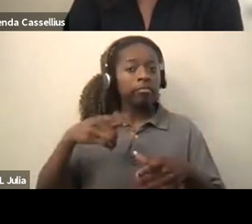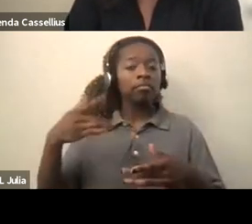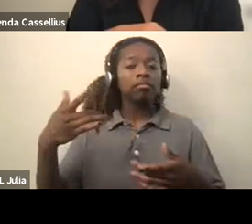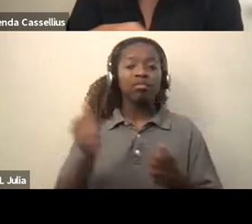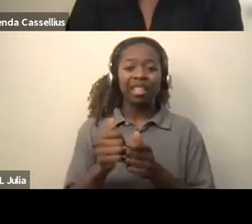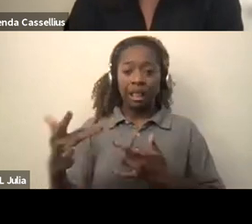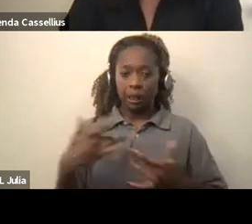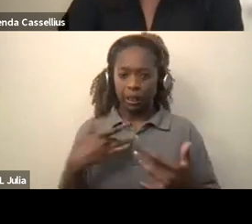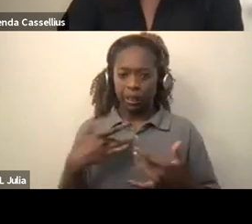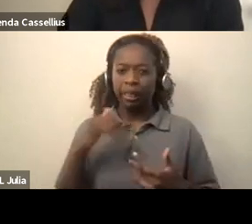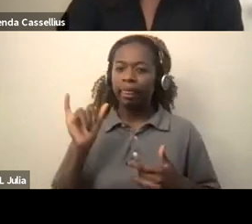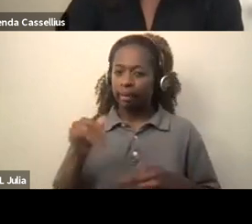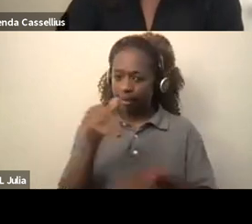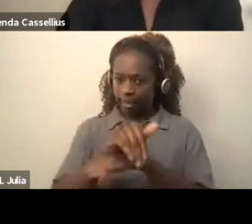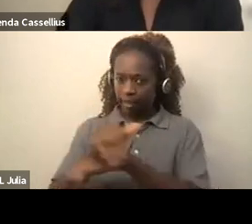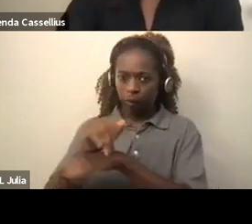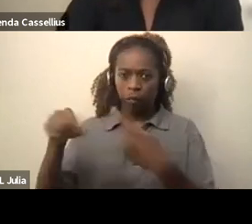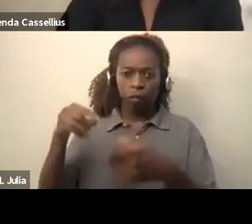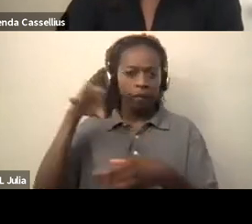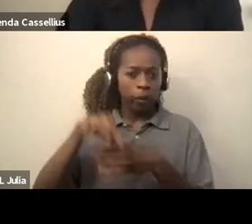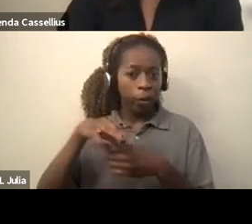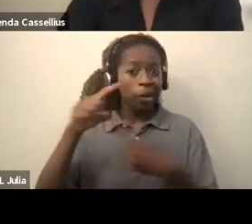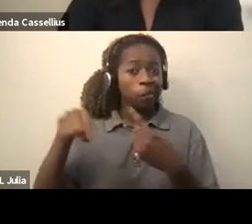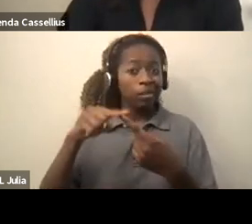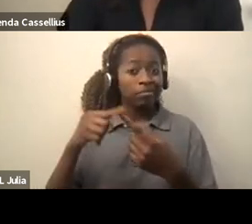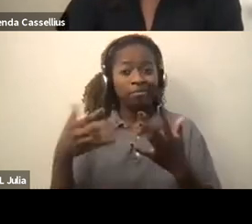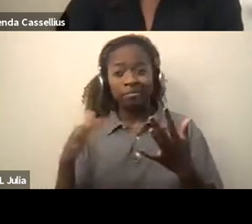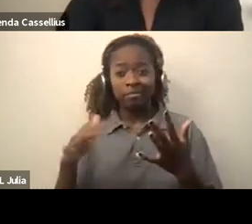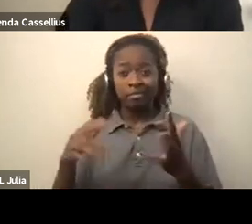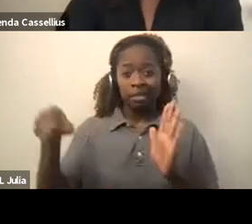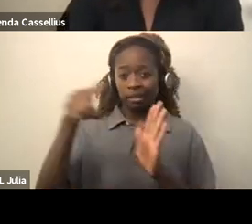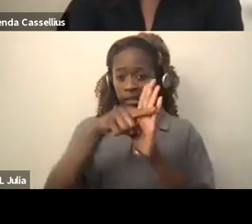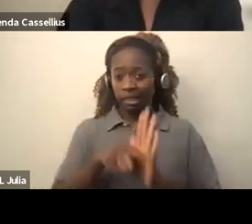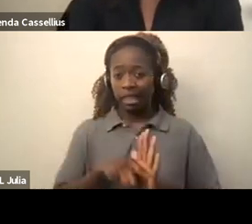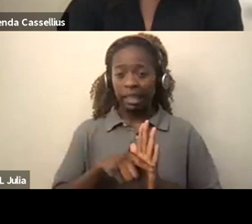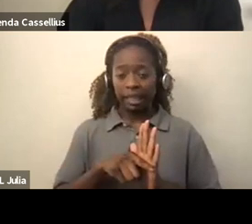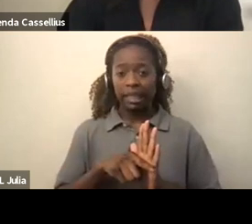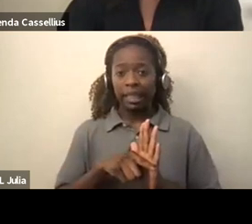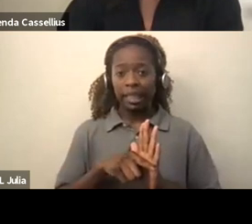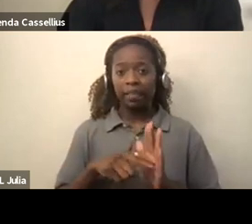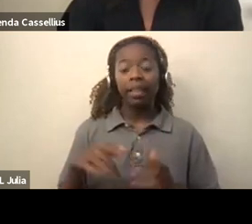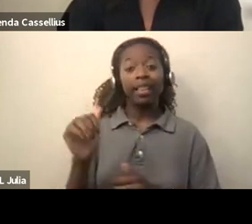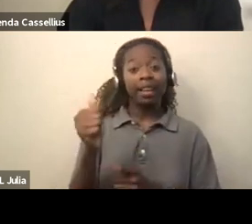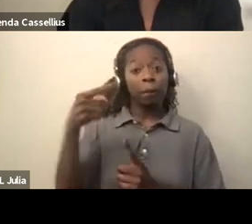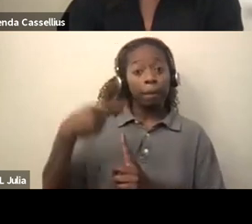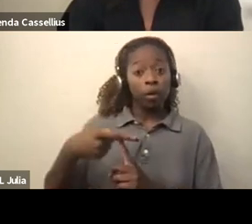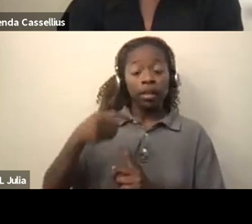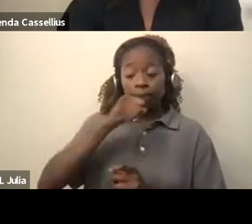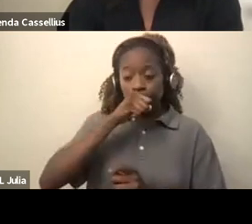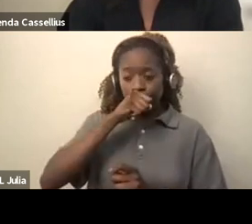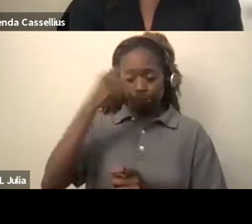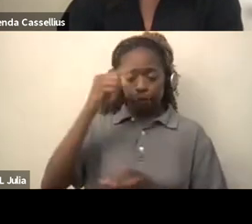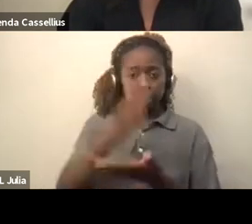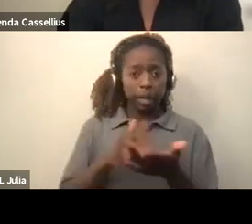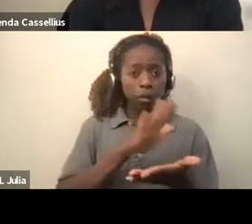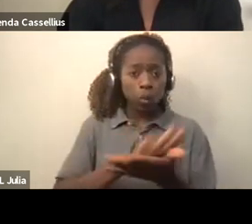evening that we voted about the potential negative consequences of the 10 points on stem schools and look